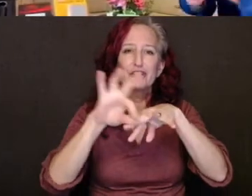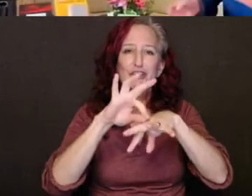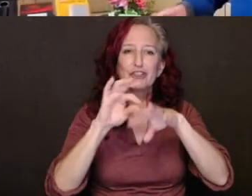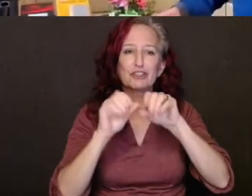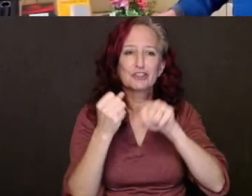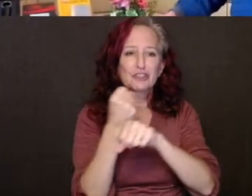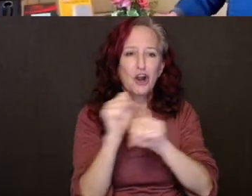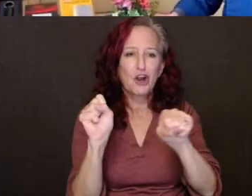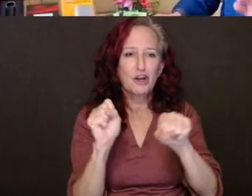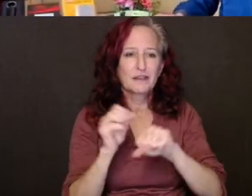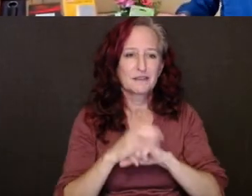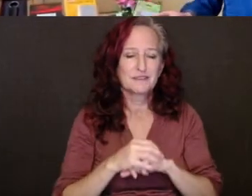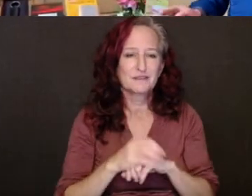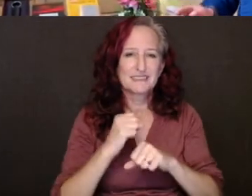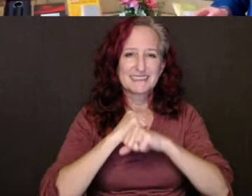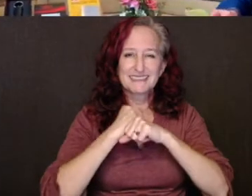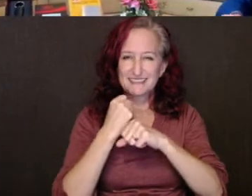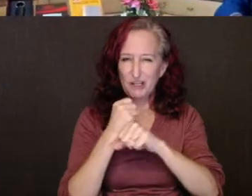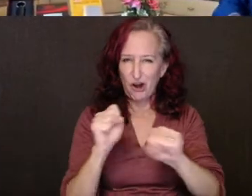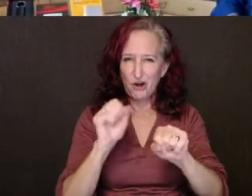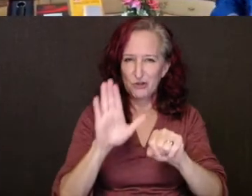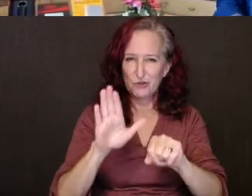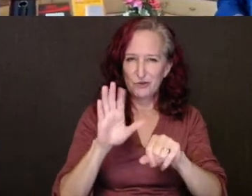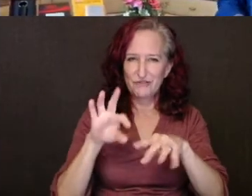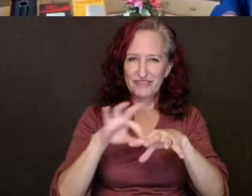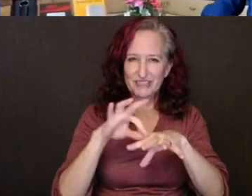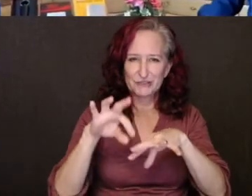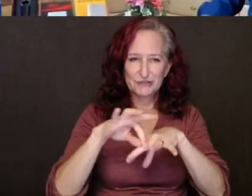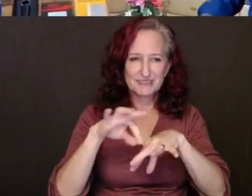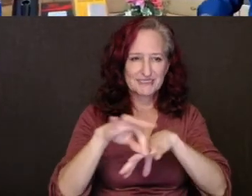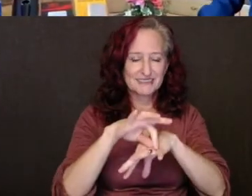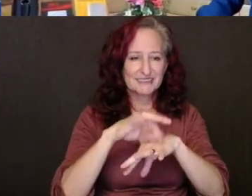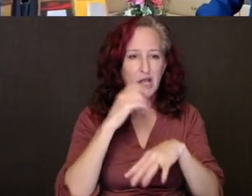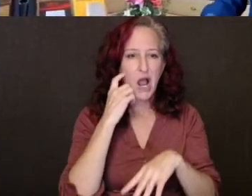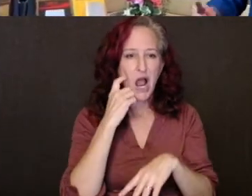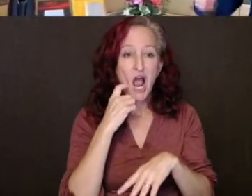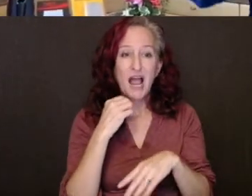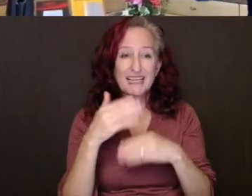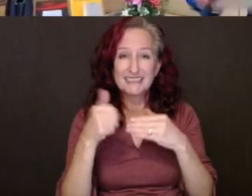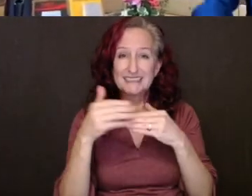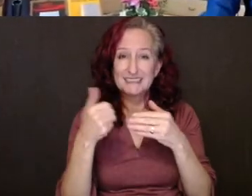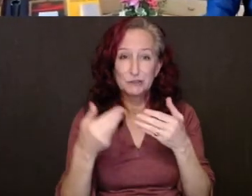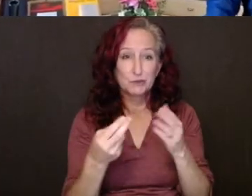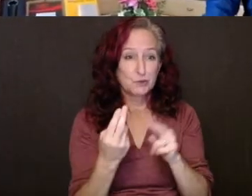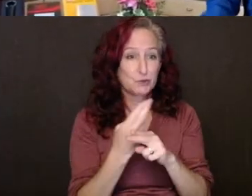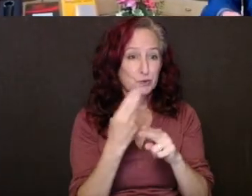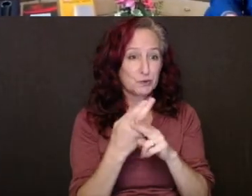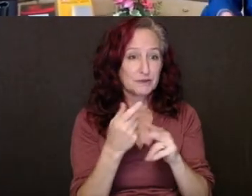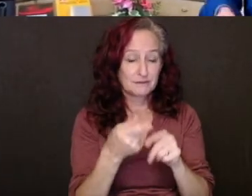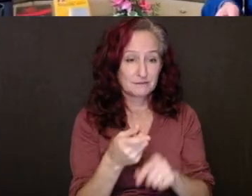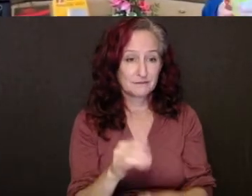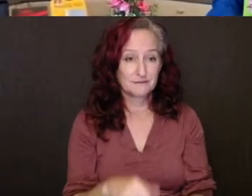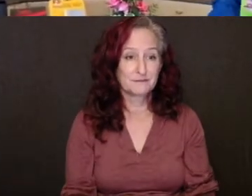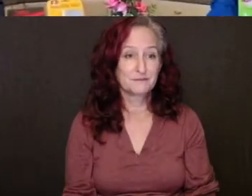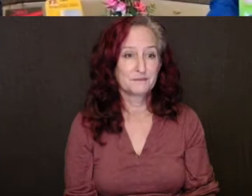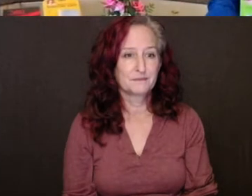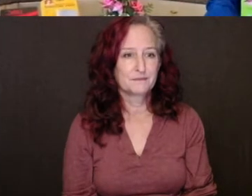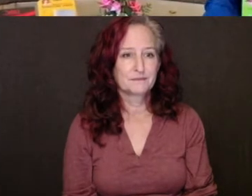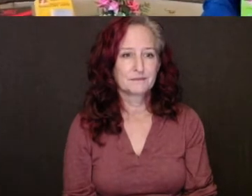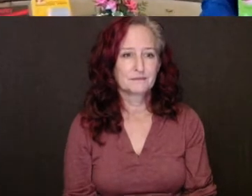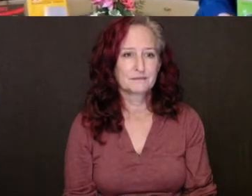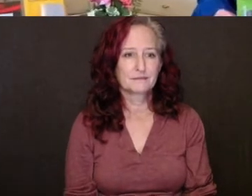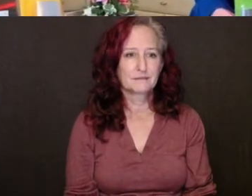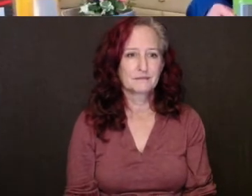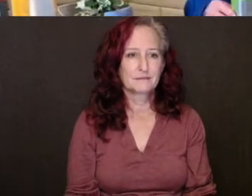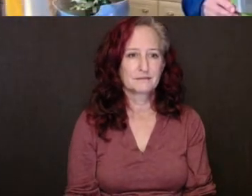Now, just in case you have never used a Chinese chef knife before, don't worry. I come up with